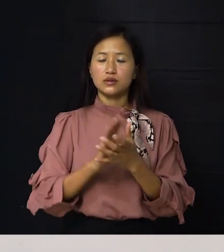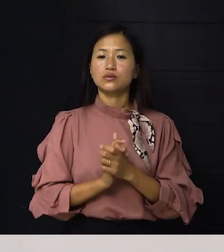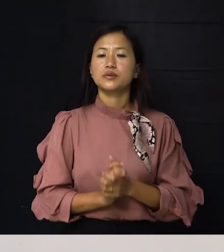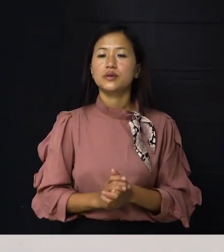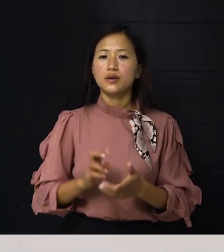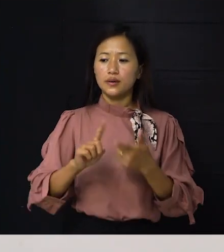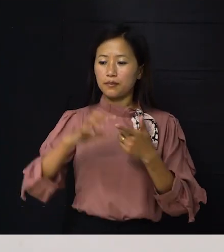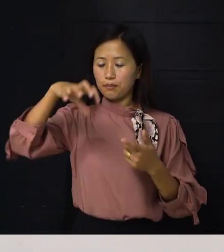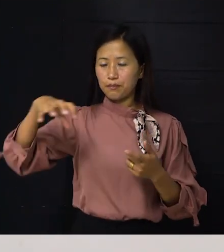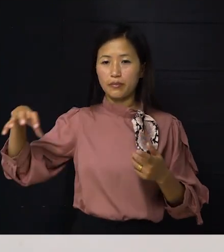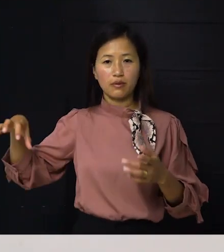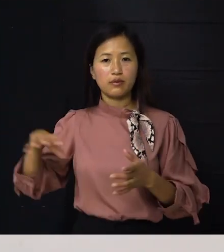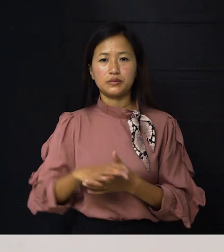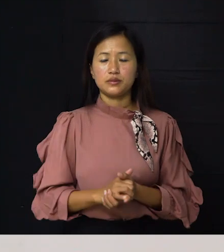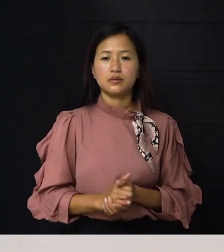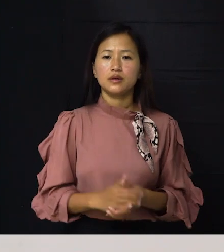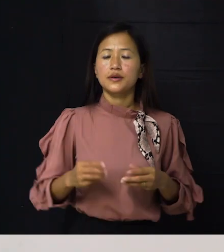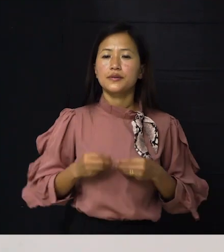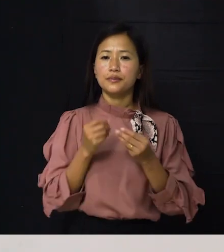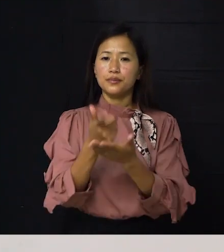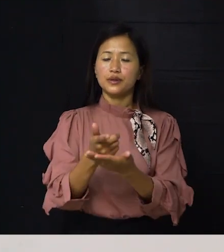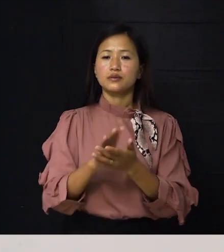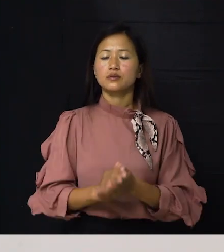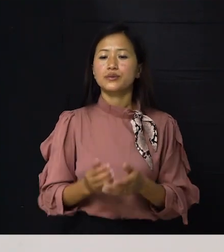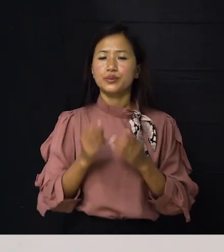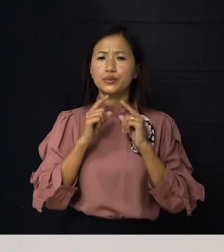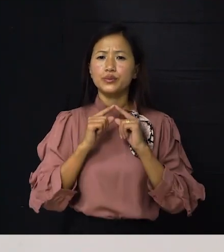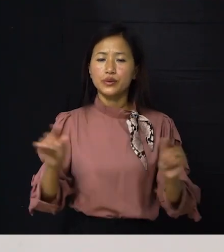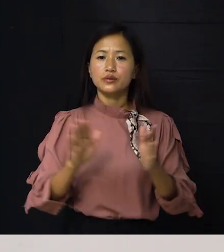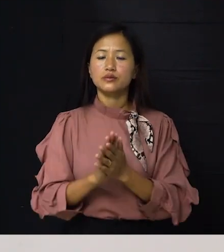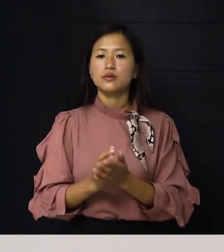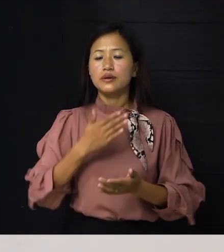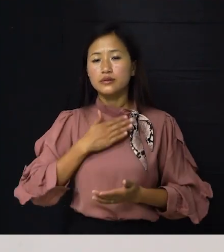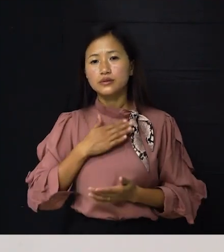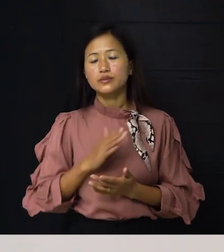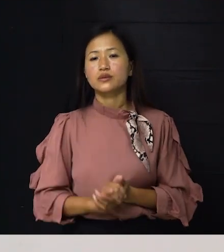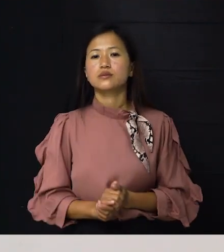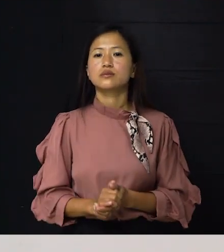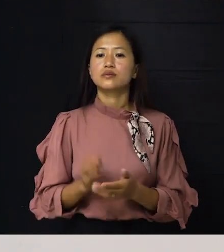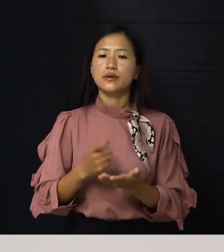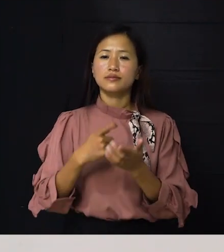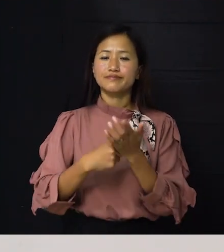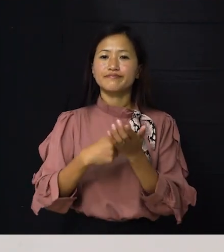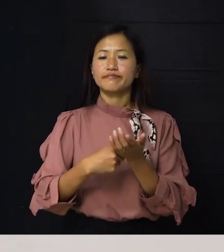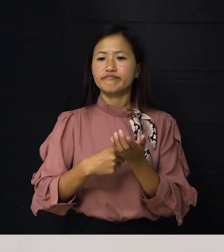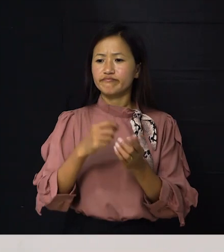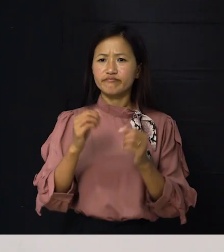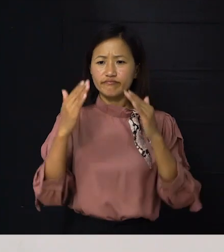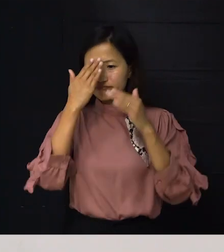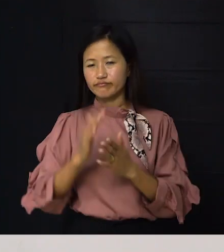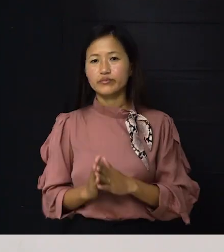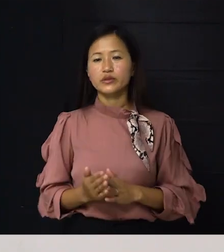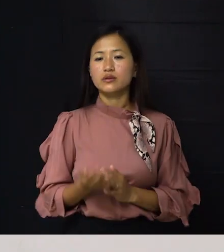Empire, what he did was he paid great respect to all the religions. He himself was an Islamic. He was